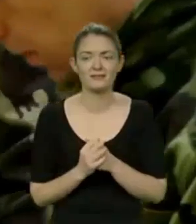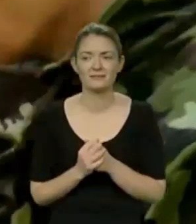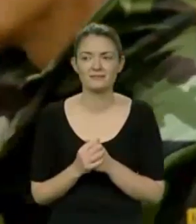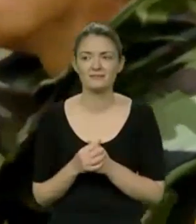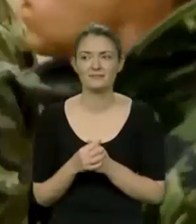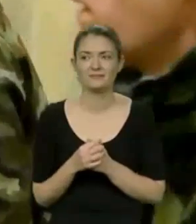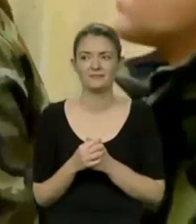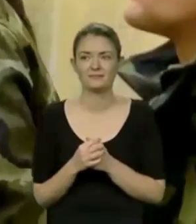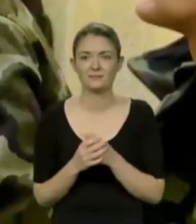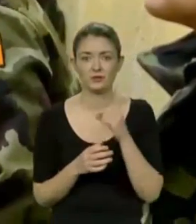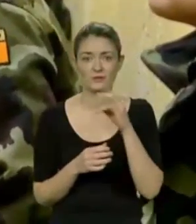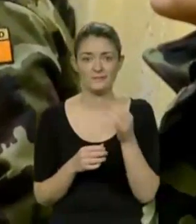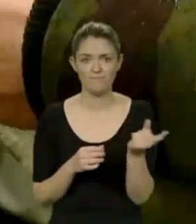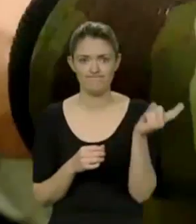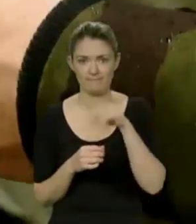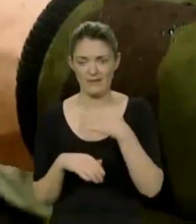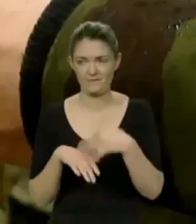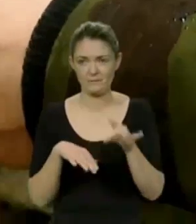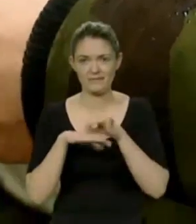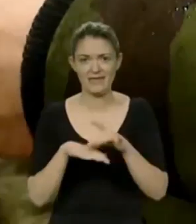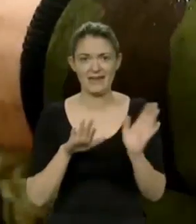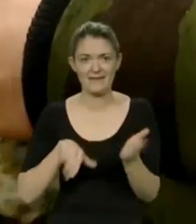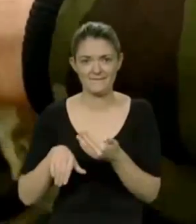Duffy has returned from sick leave for the march.